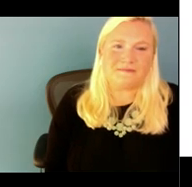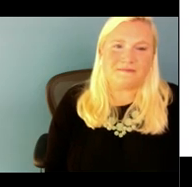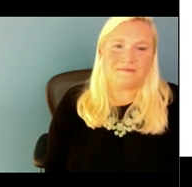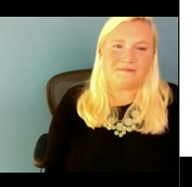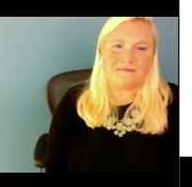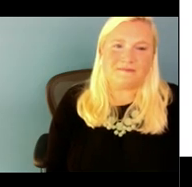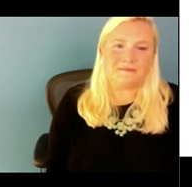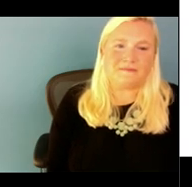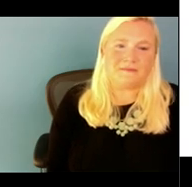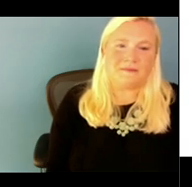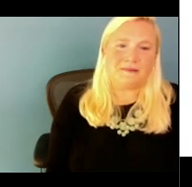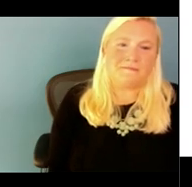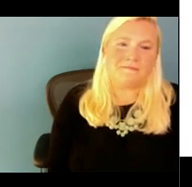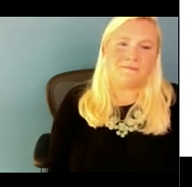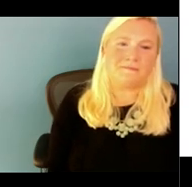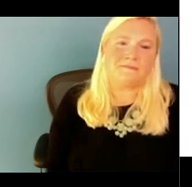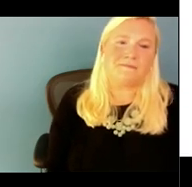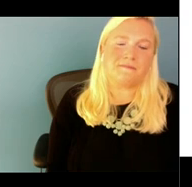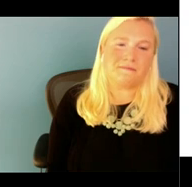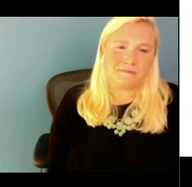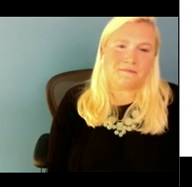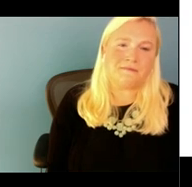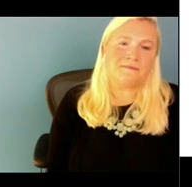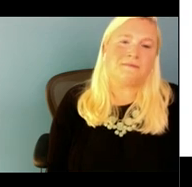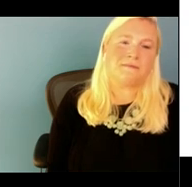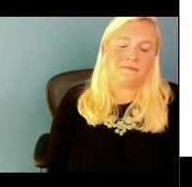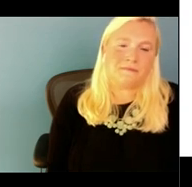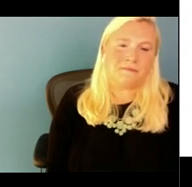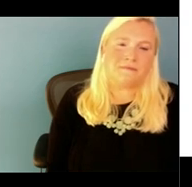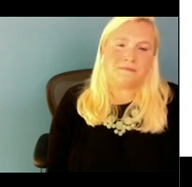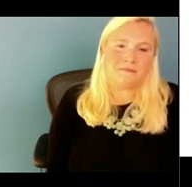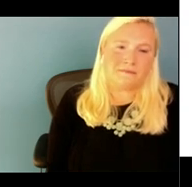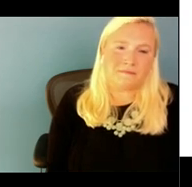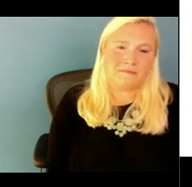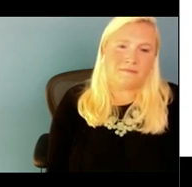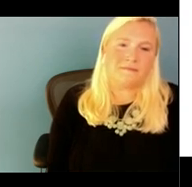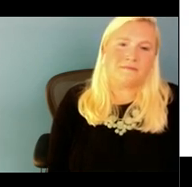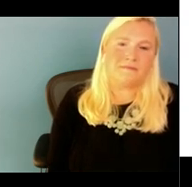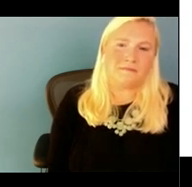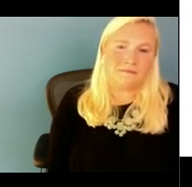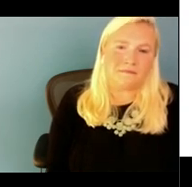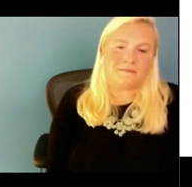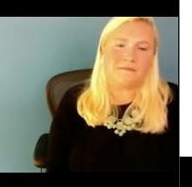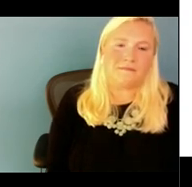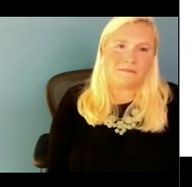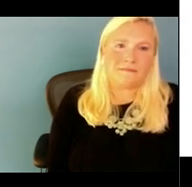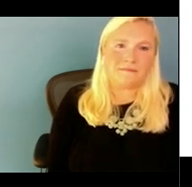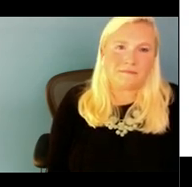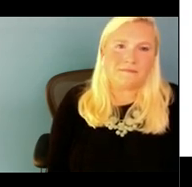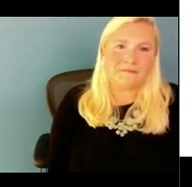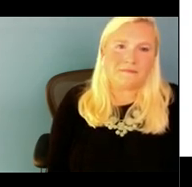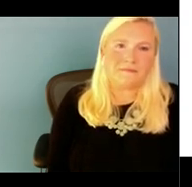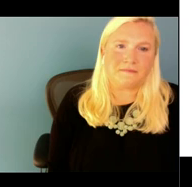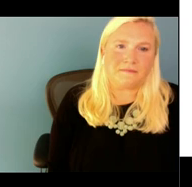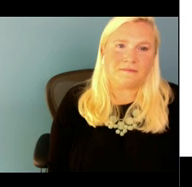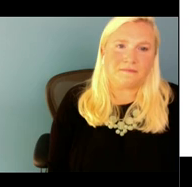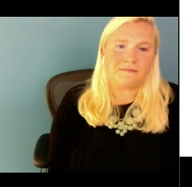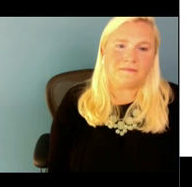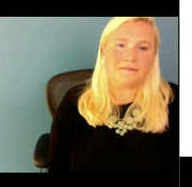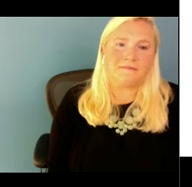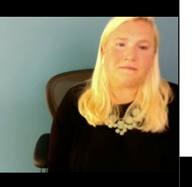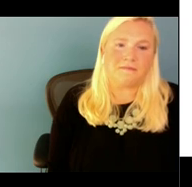from Elena. And Elena wants to know, can you speak to the connection between stuttering and social anxiety, that is